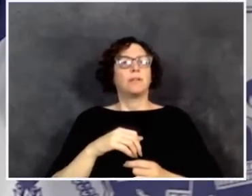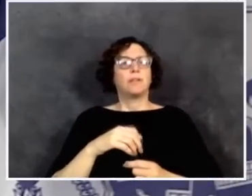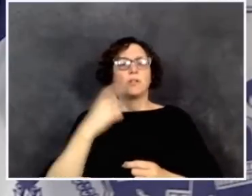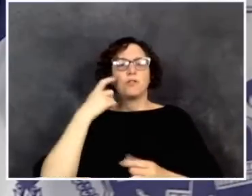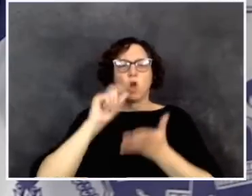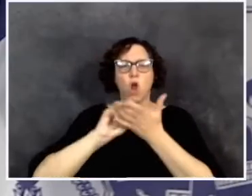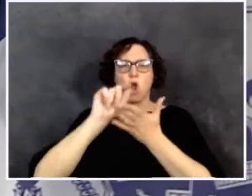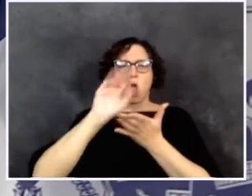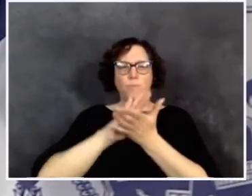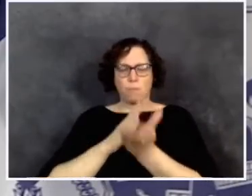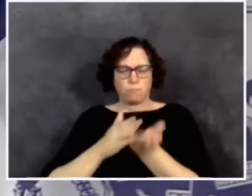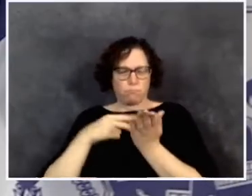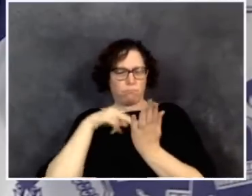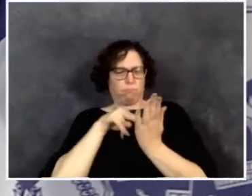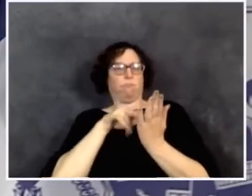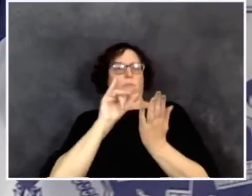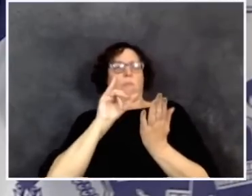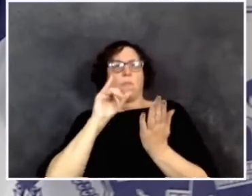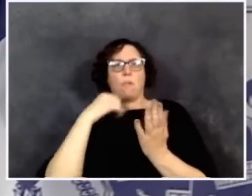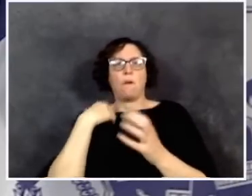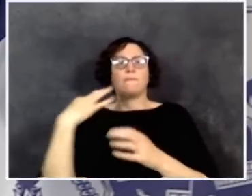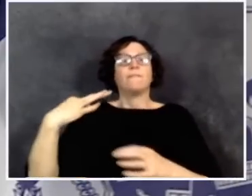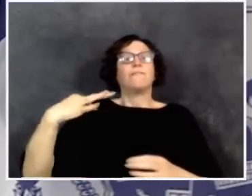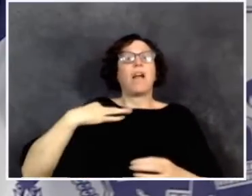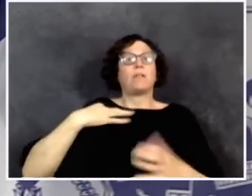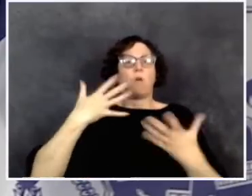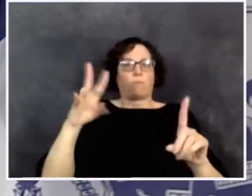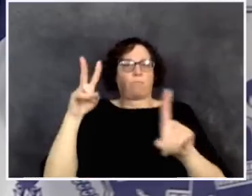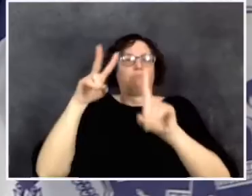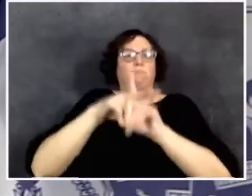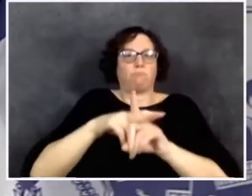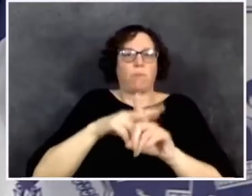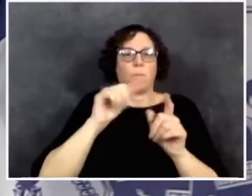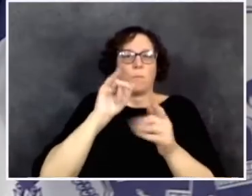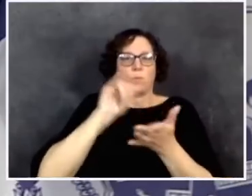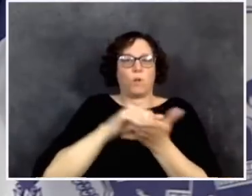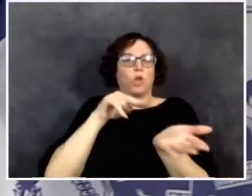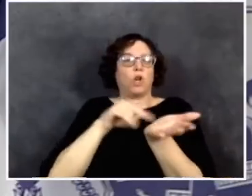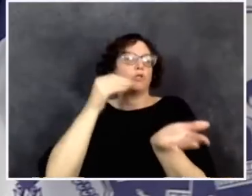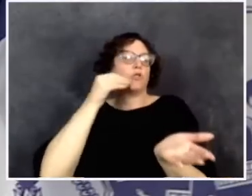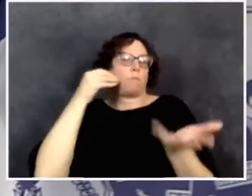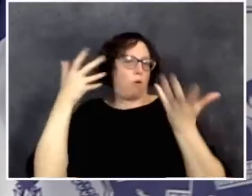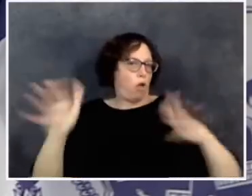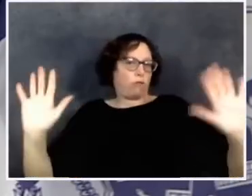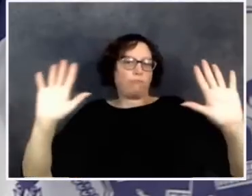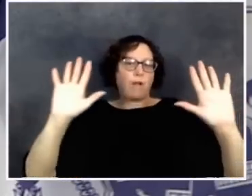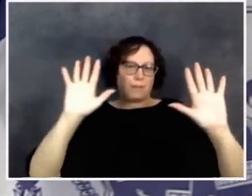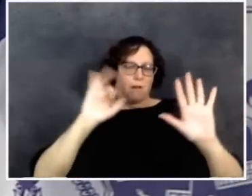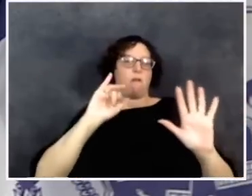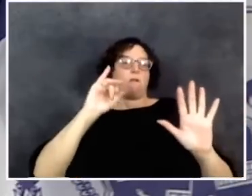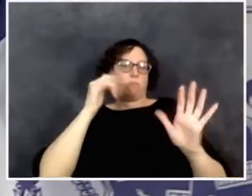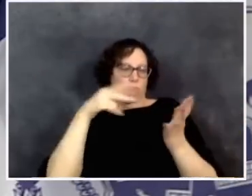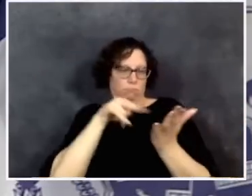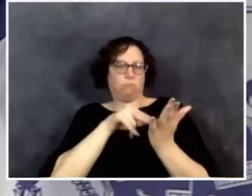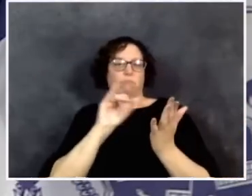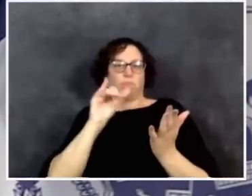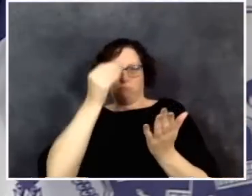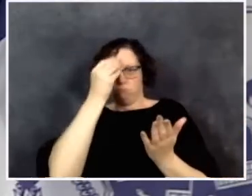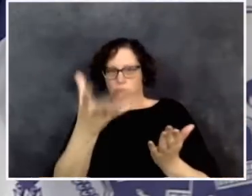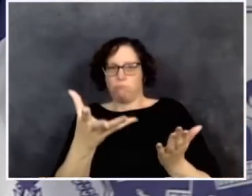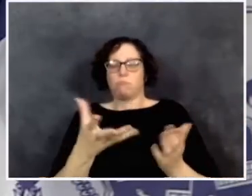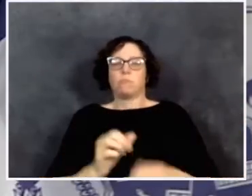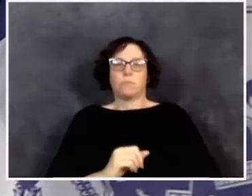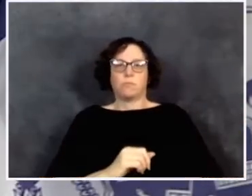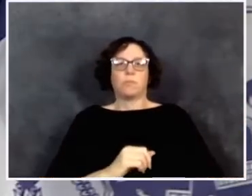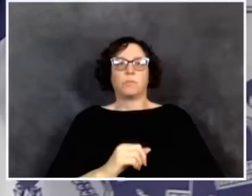kits coming in from ARIA, the first priority still, again, protecting the lives of patients whose lives are